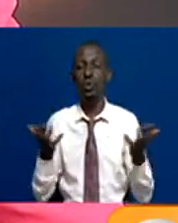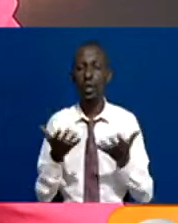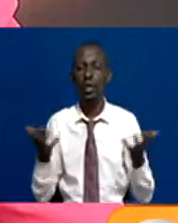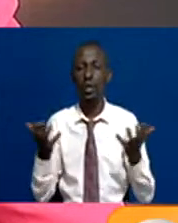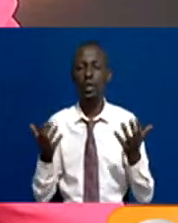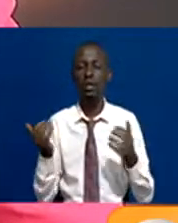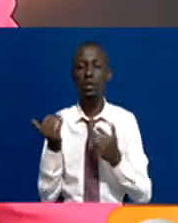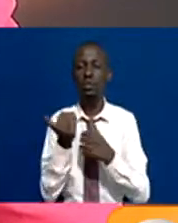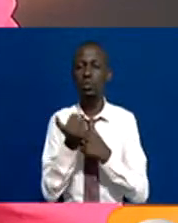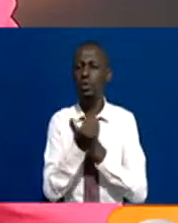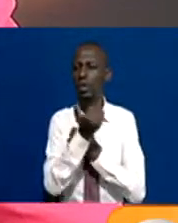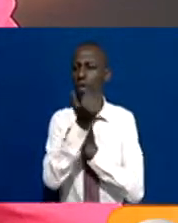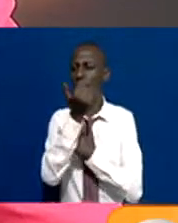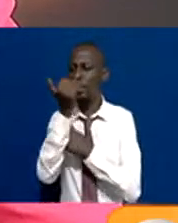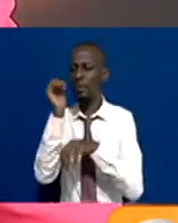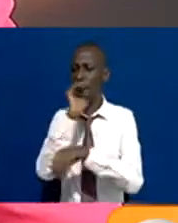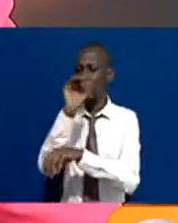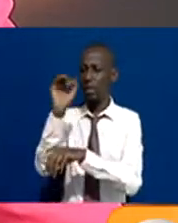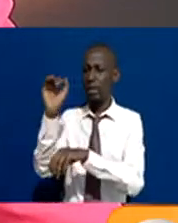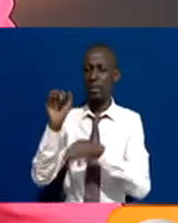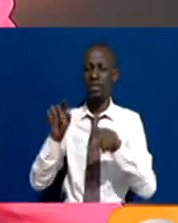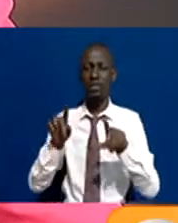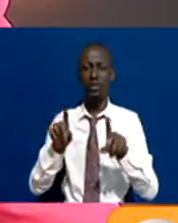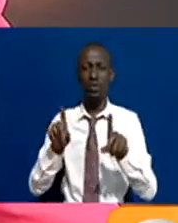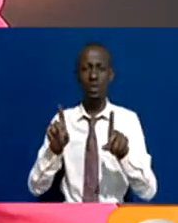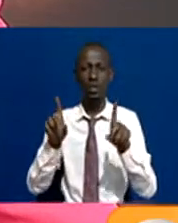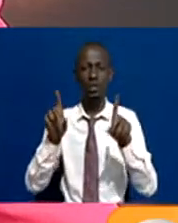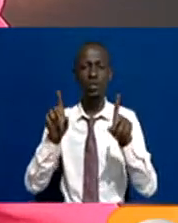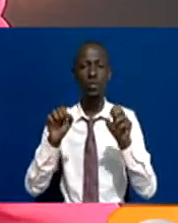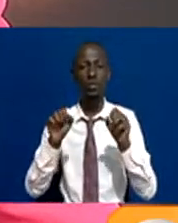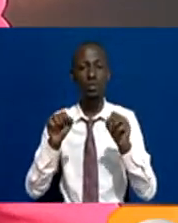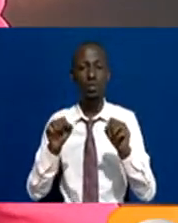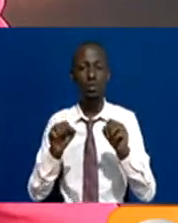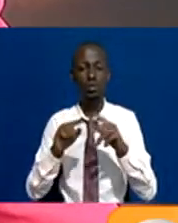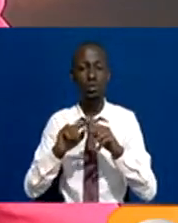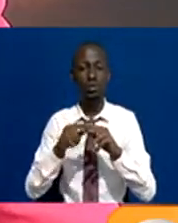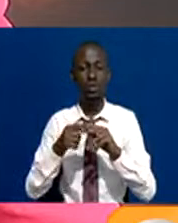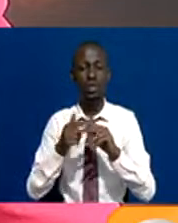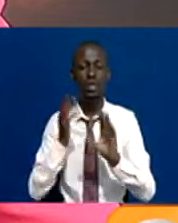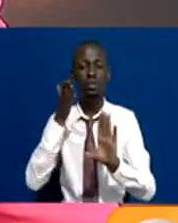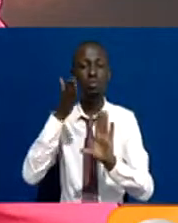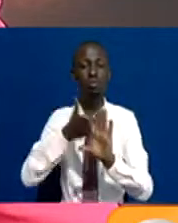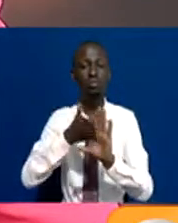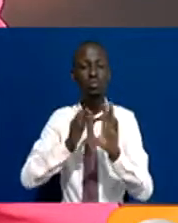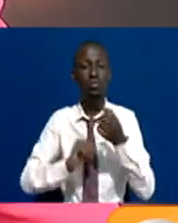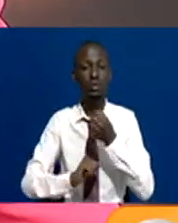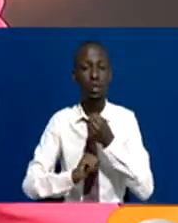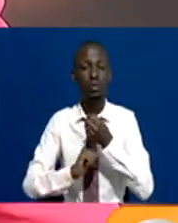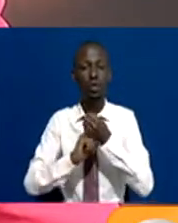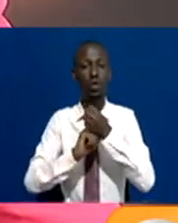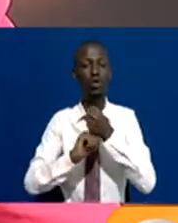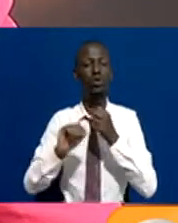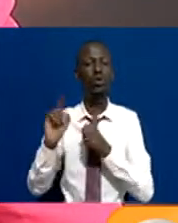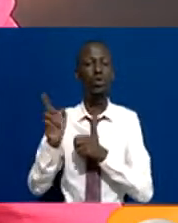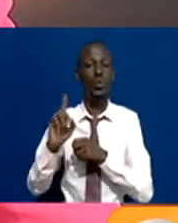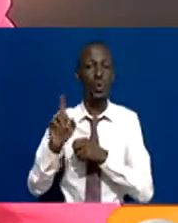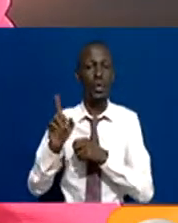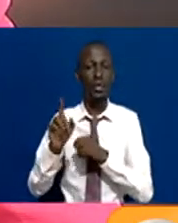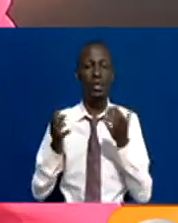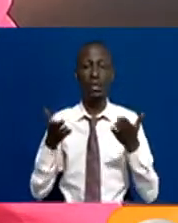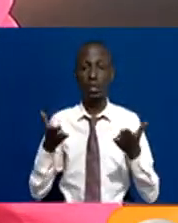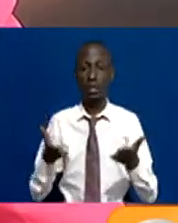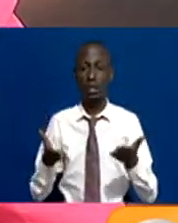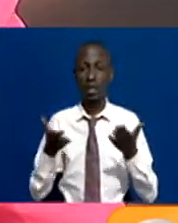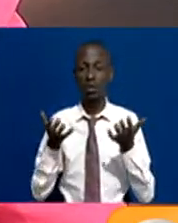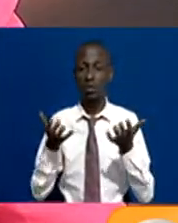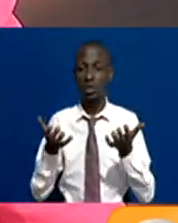ask ourselves, at what point is the beginning point for the psychosocial support that Victoria we are talking about? Yeah. It's a conversation we